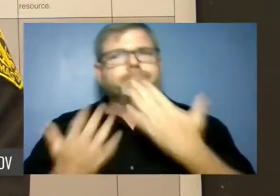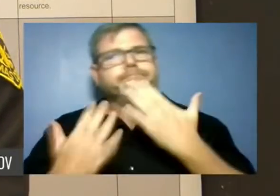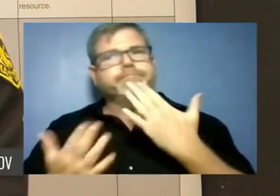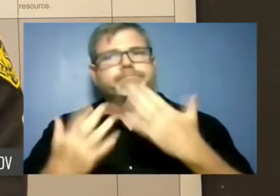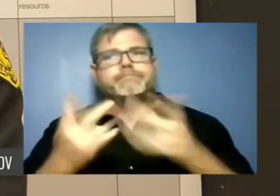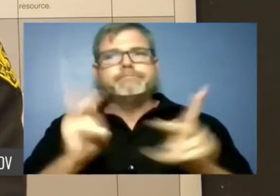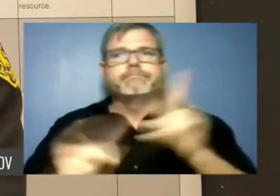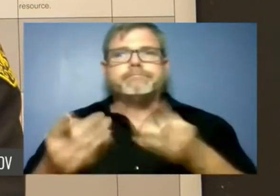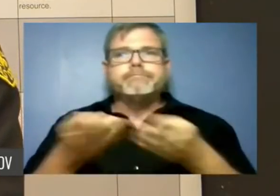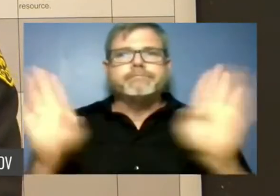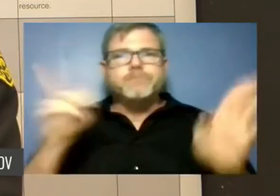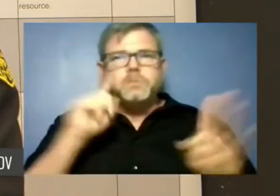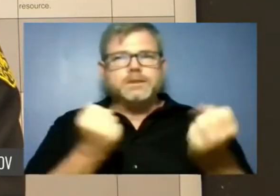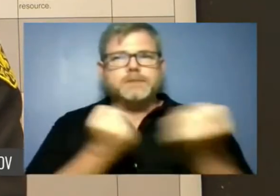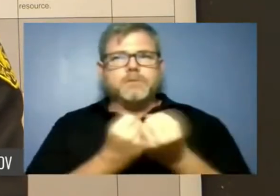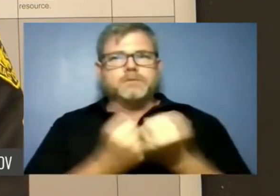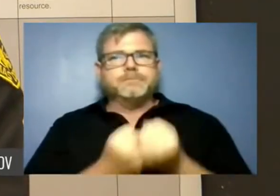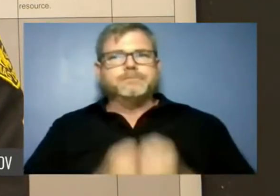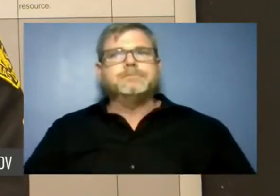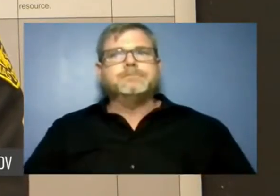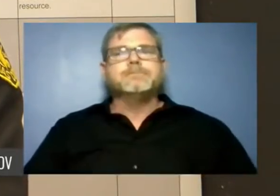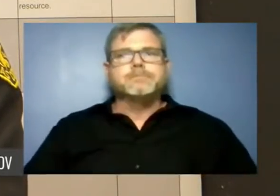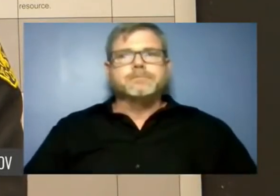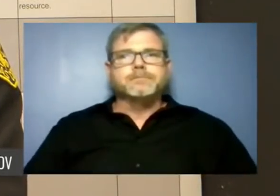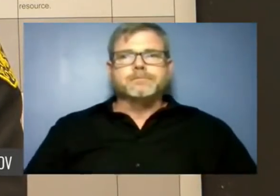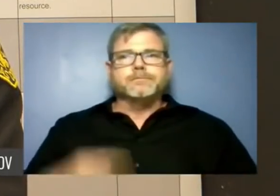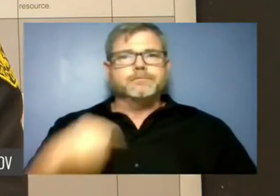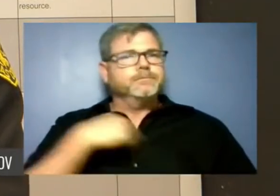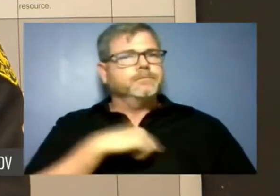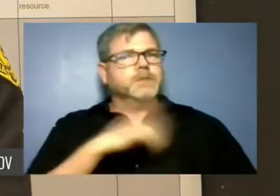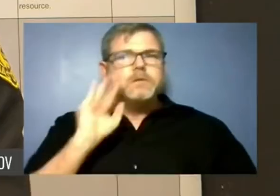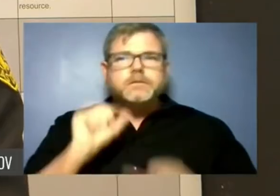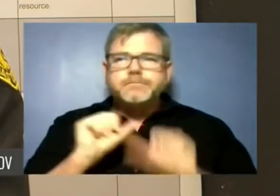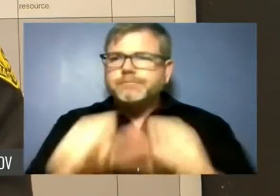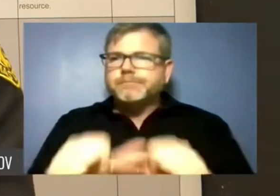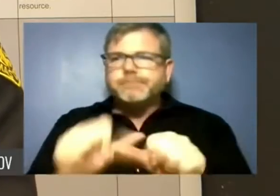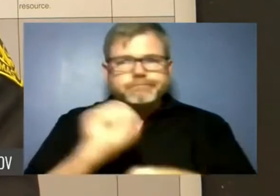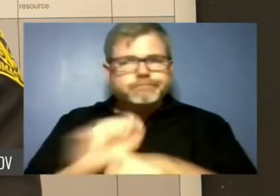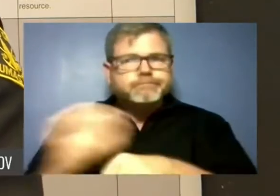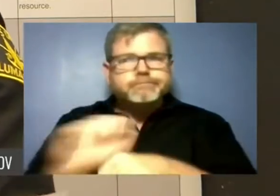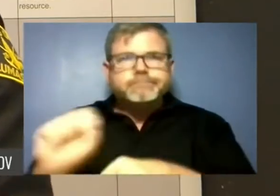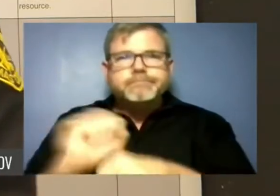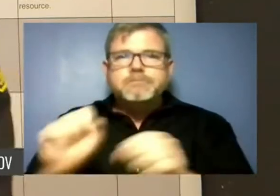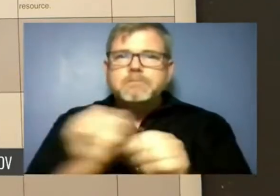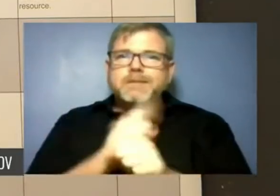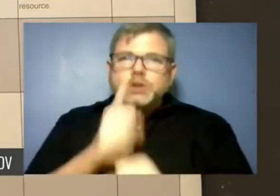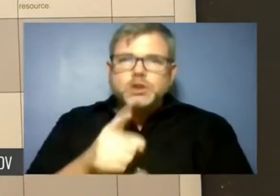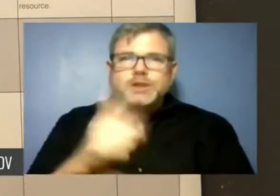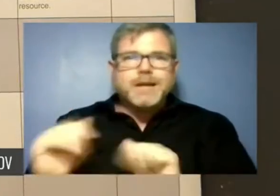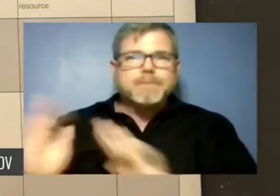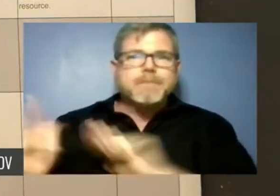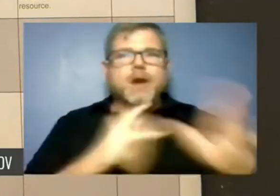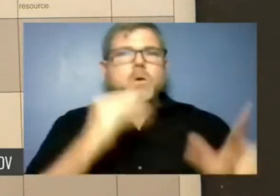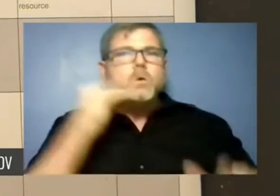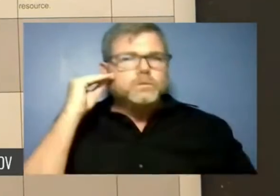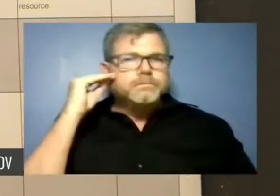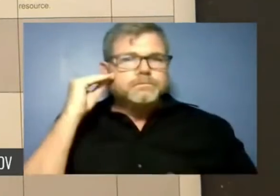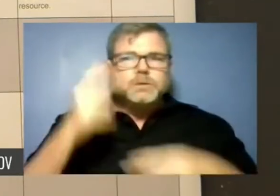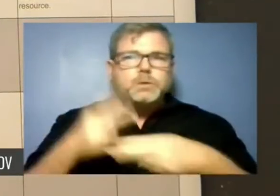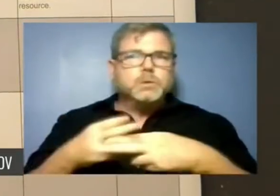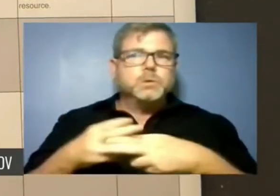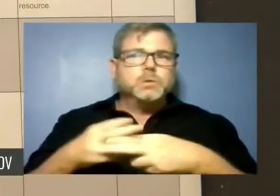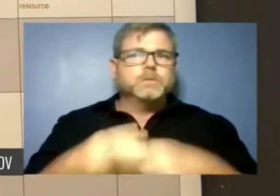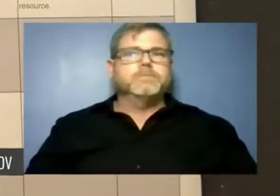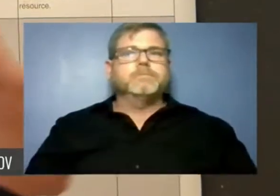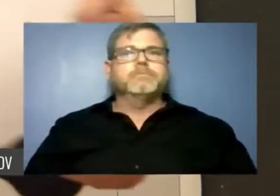your residence and start the recovery process as quickly as possible, and I just thank you for your patience. So thank you.